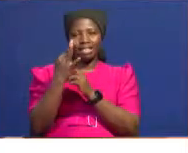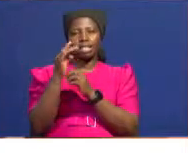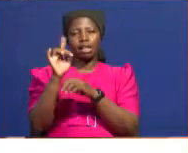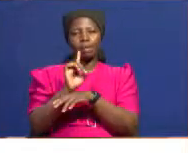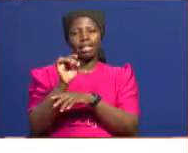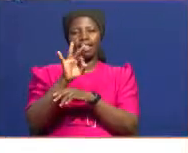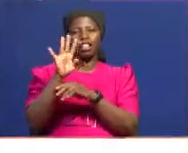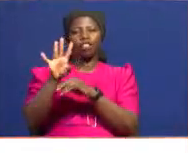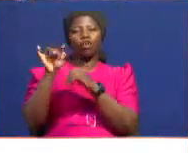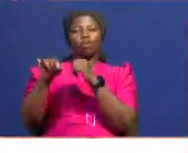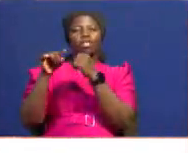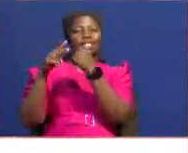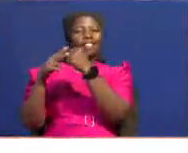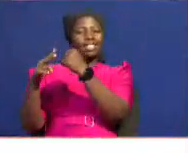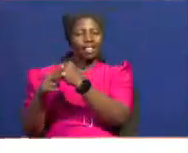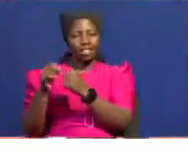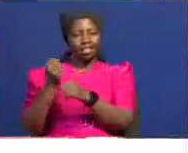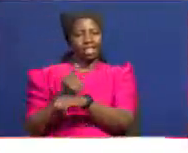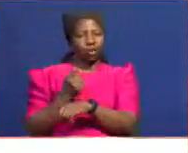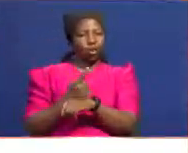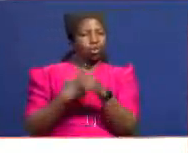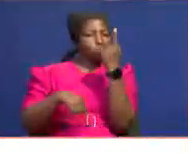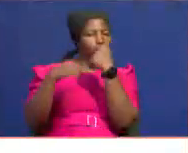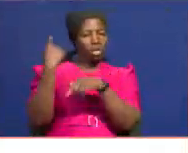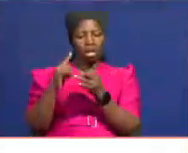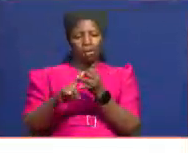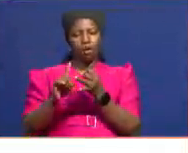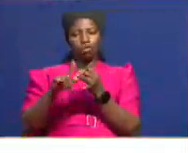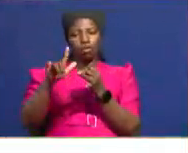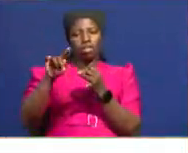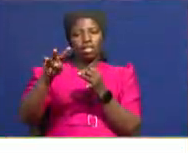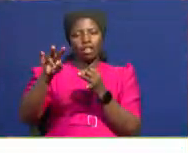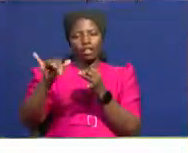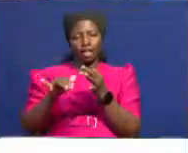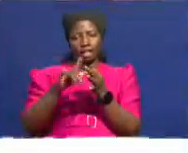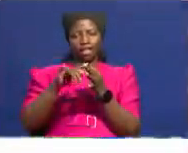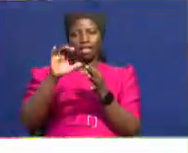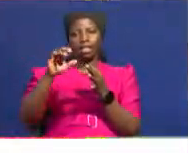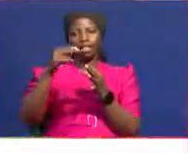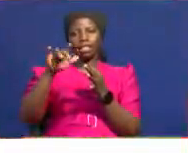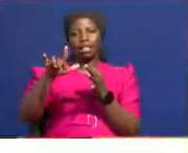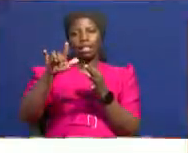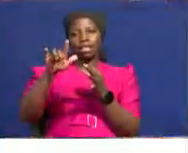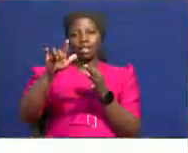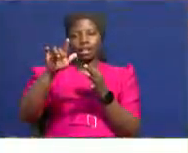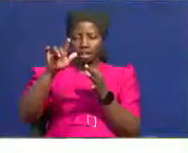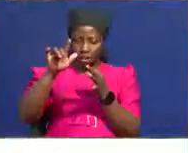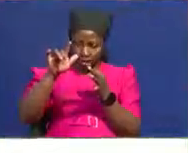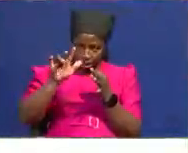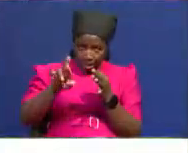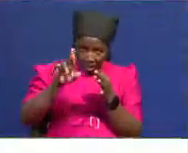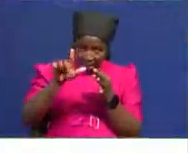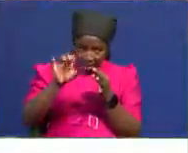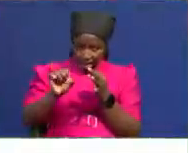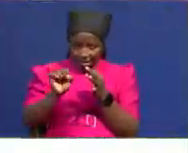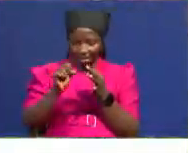and 34.77 seconds to win the race ahead of Levi Kibet and Charles Rotich, who came in second and third